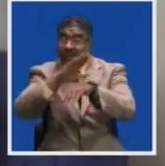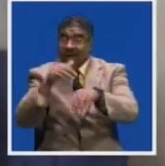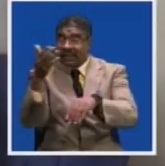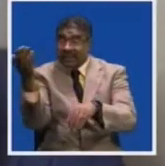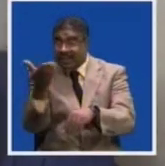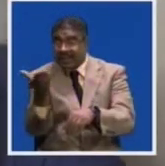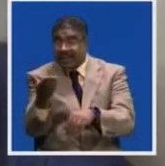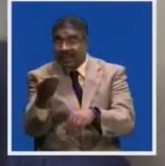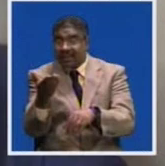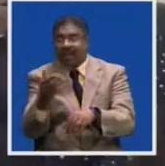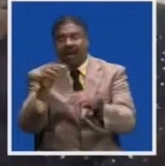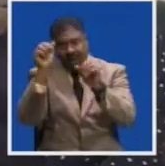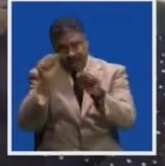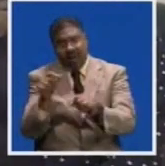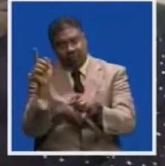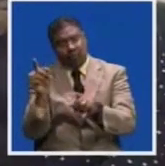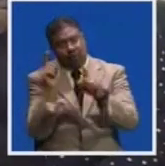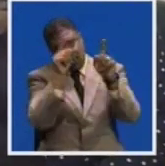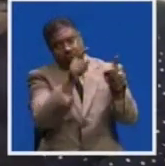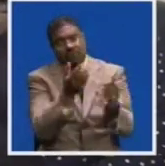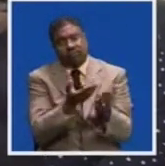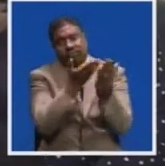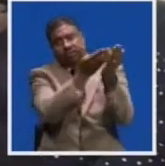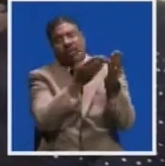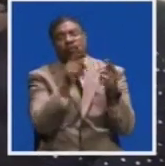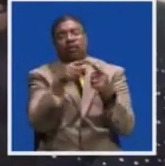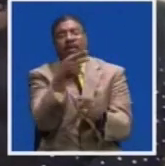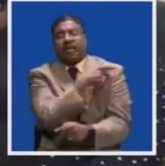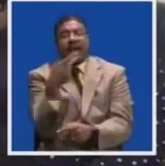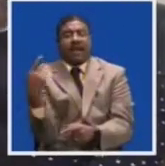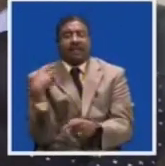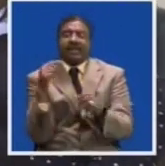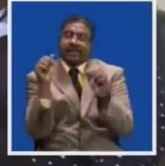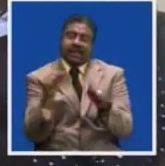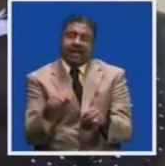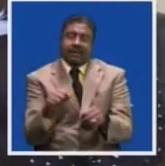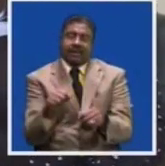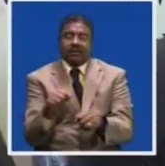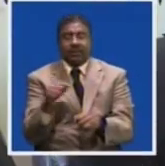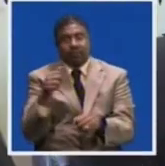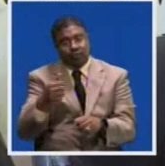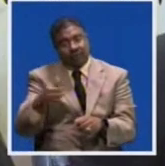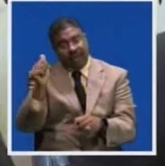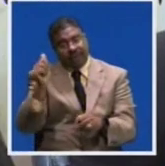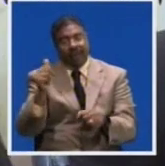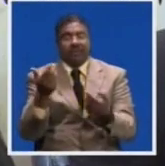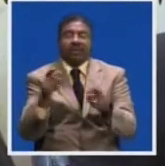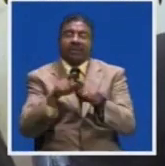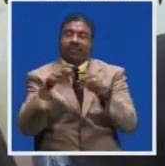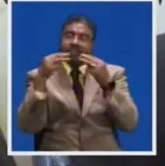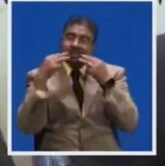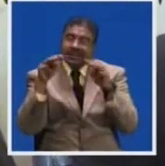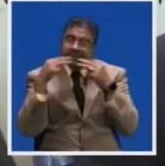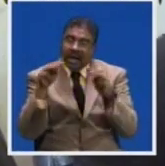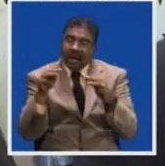ordinary citizens can go and make submissions. So it's yourself, media, personnel, and everybody